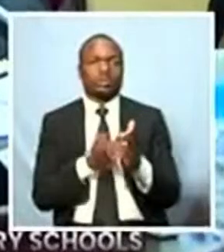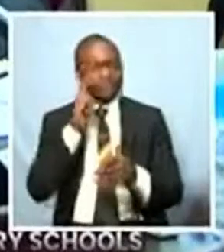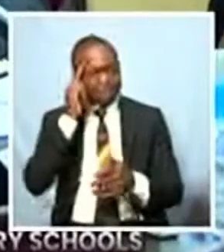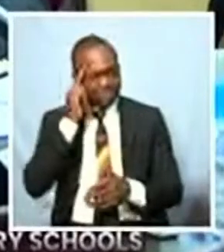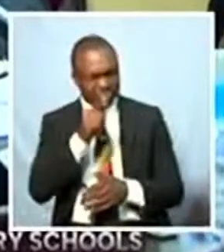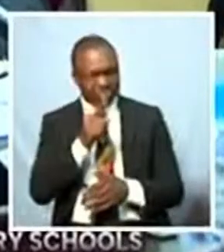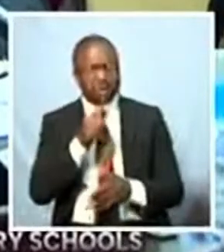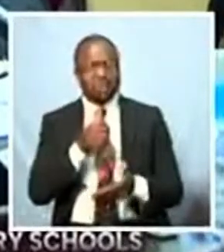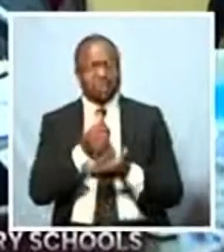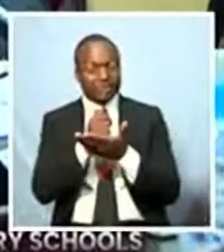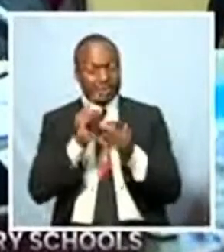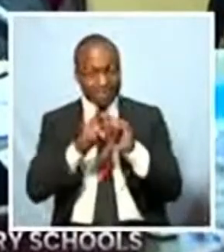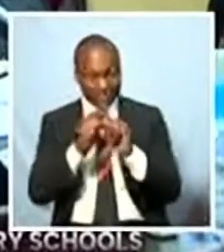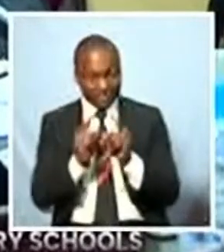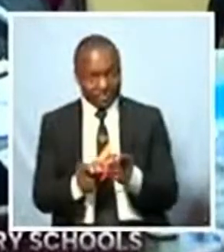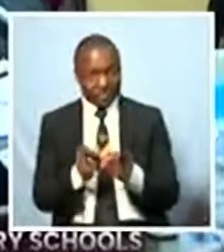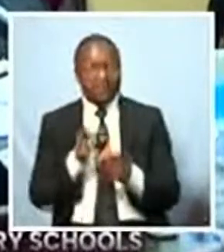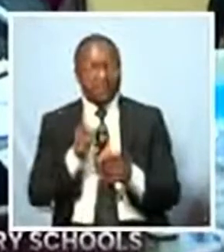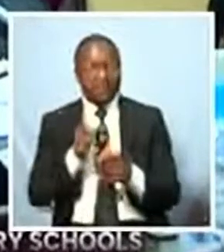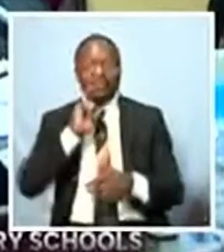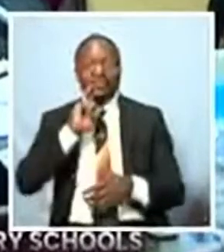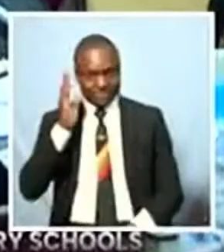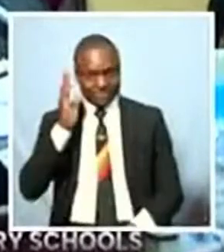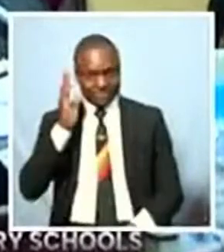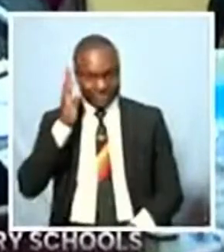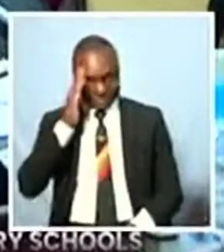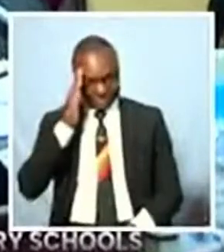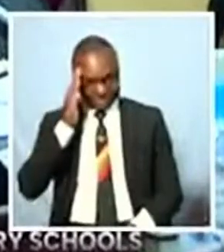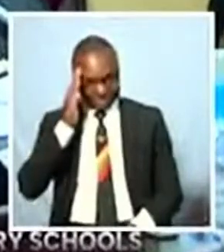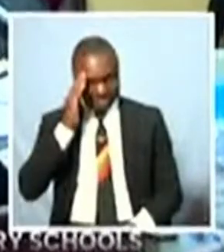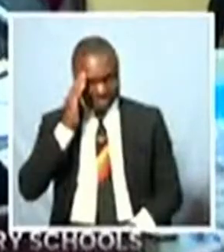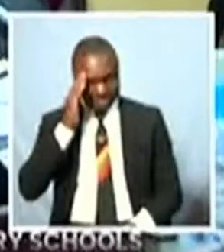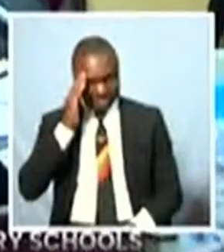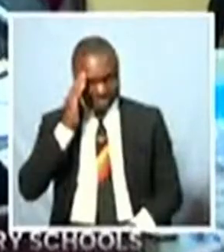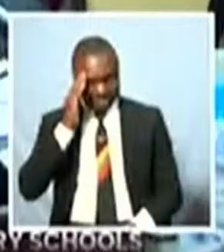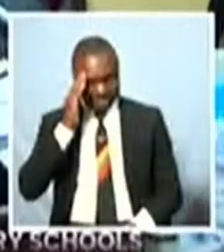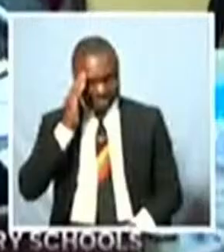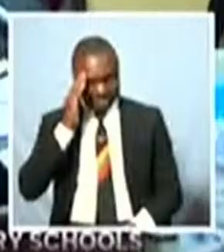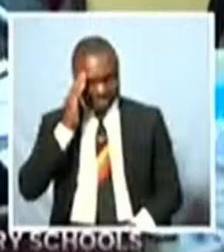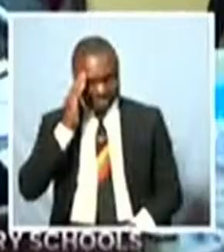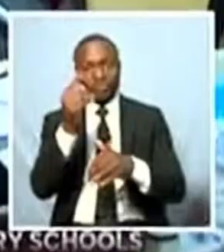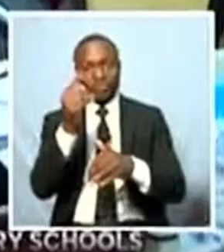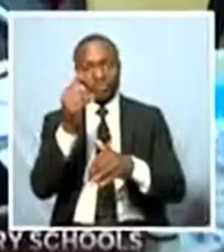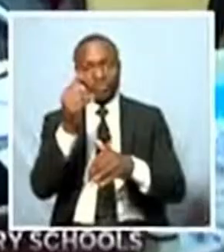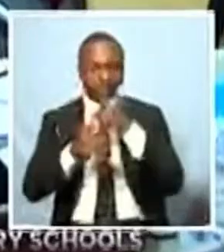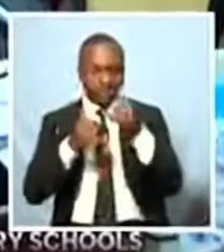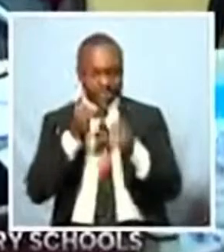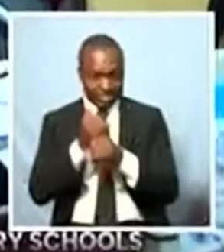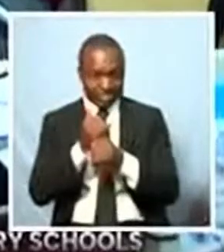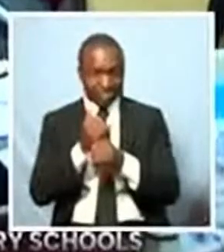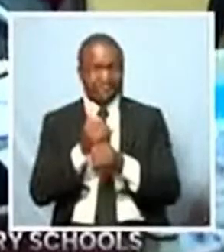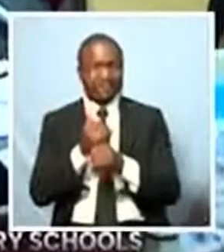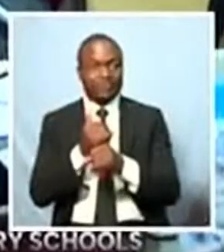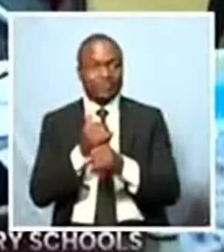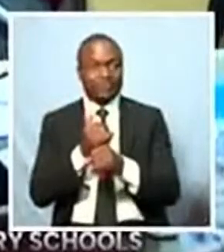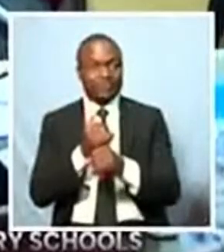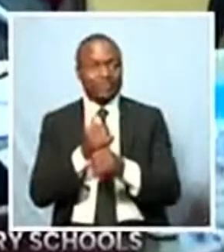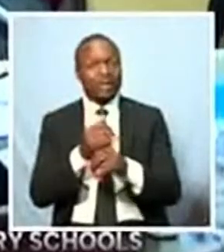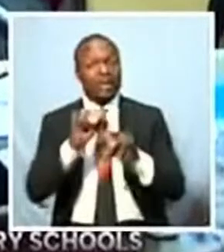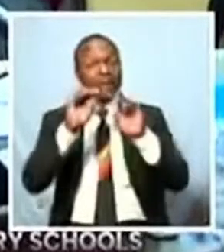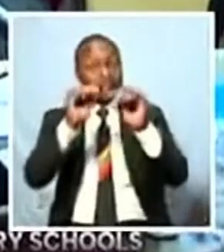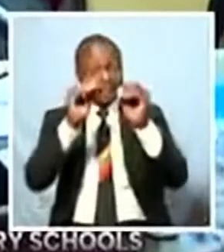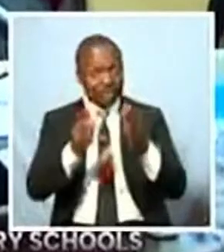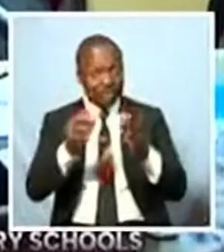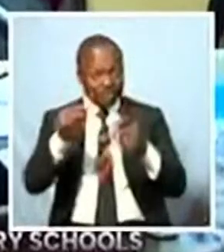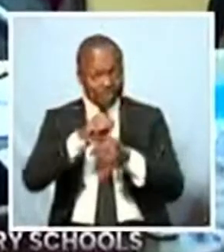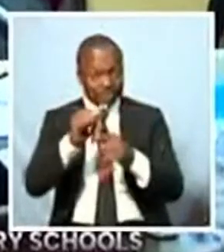help. But you must be able to understand training a teacher in 1 year, and get back to that and say, is the teacher trained